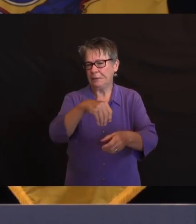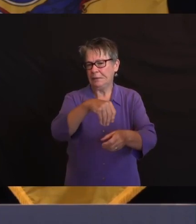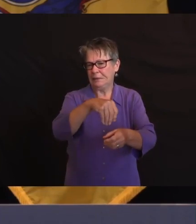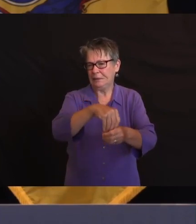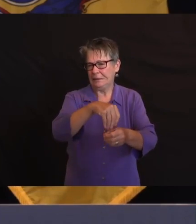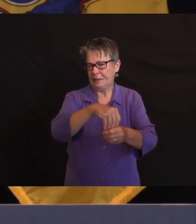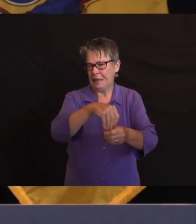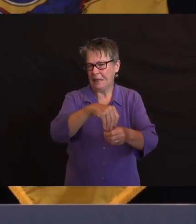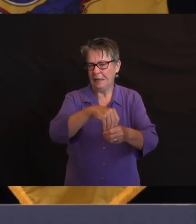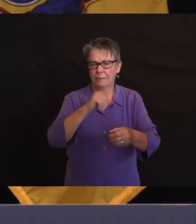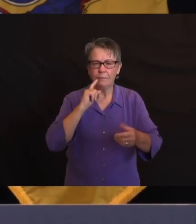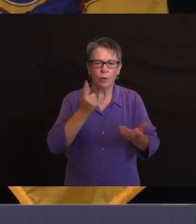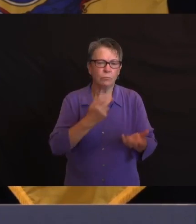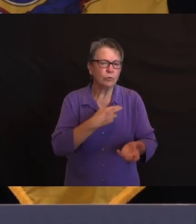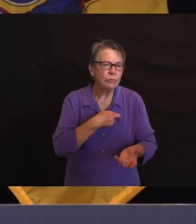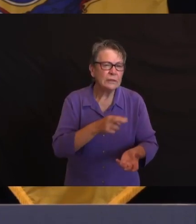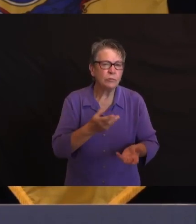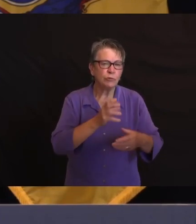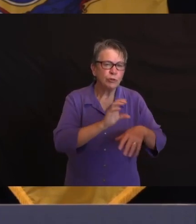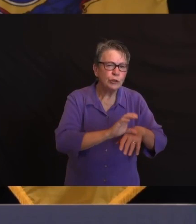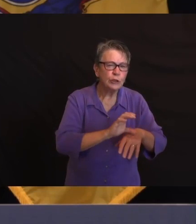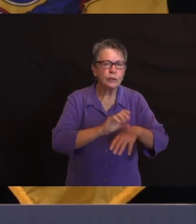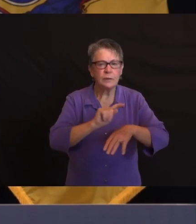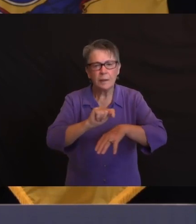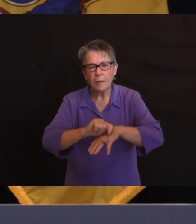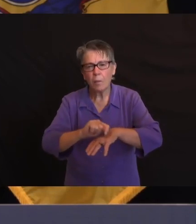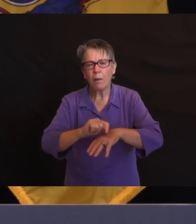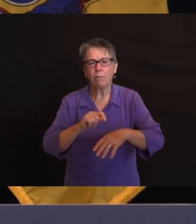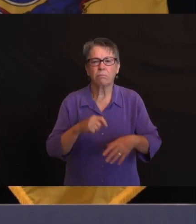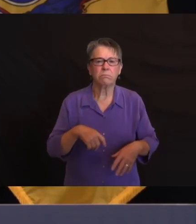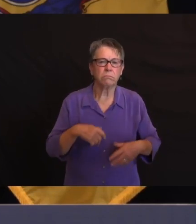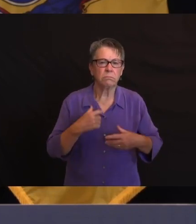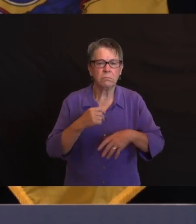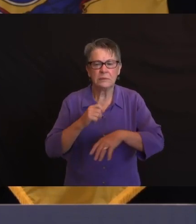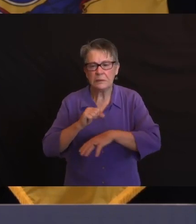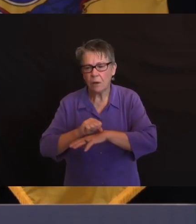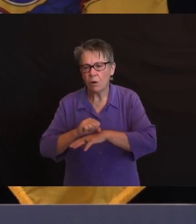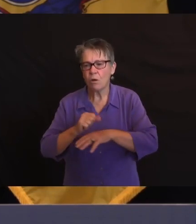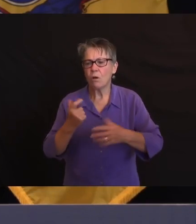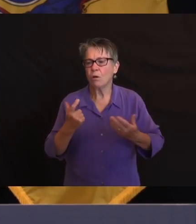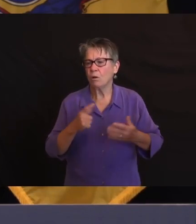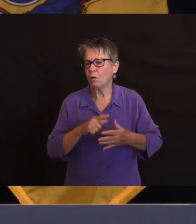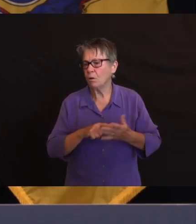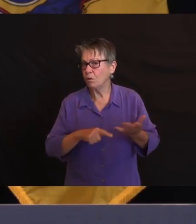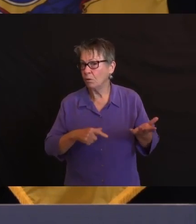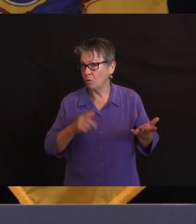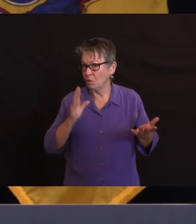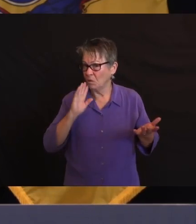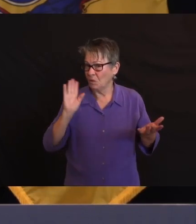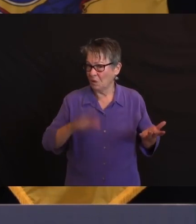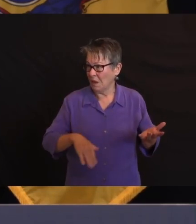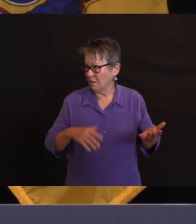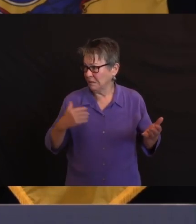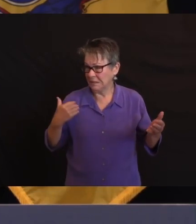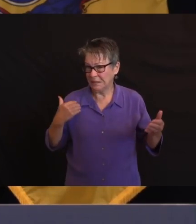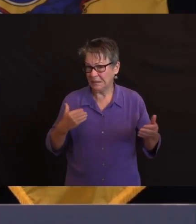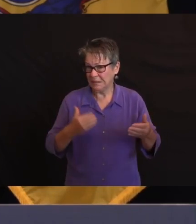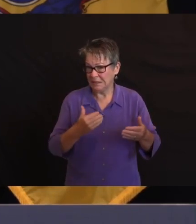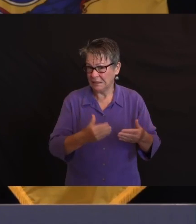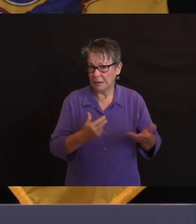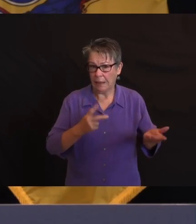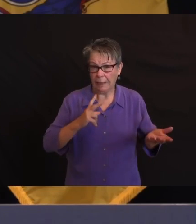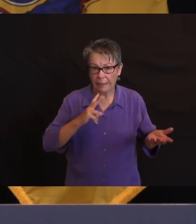moving forward? I mean, we've got the holiday season is right around the corner, Thanksgiving, holiday parties, Christmas